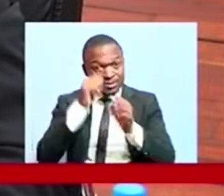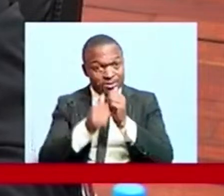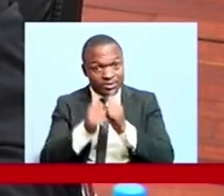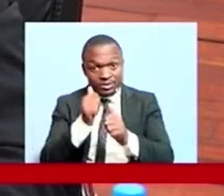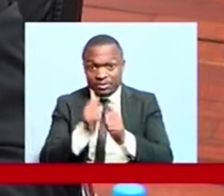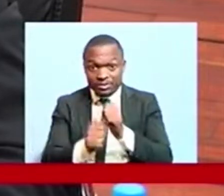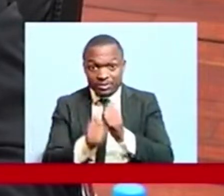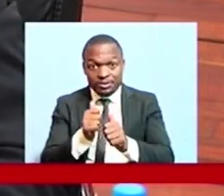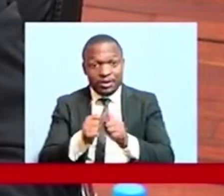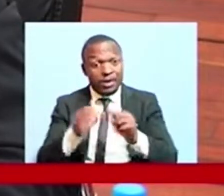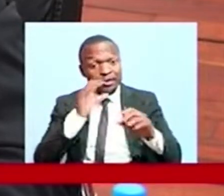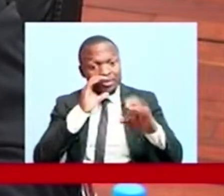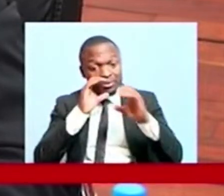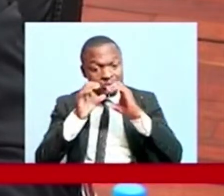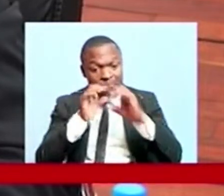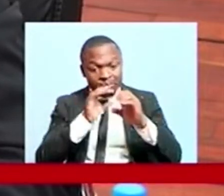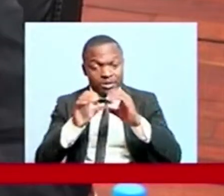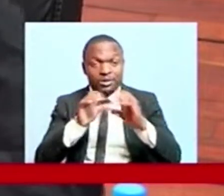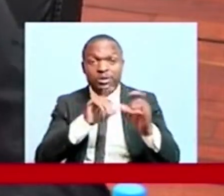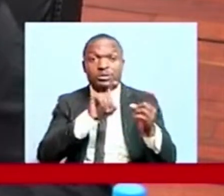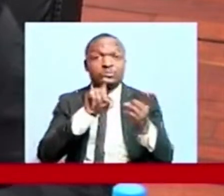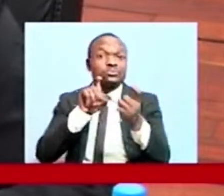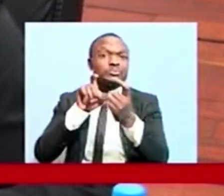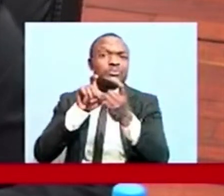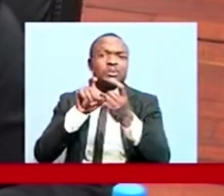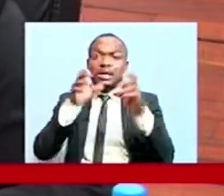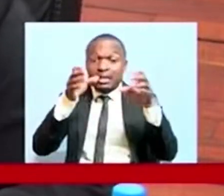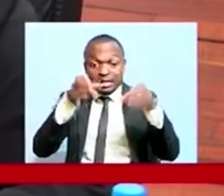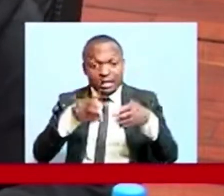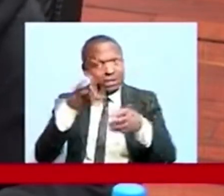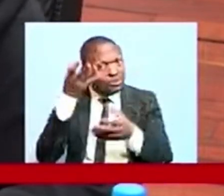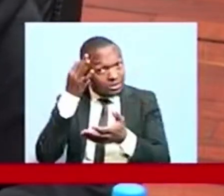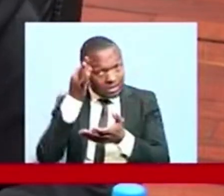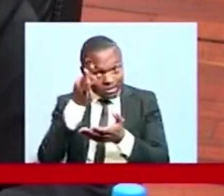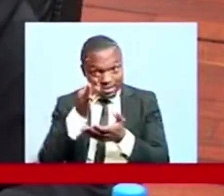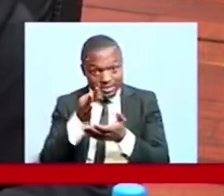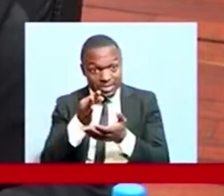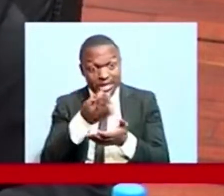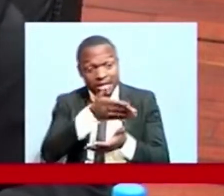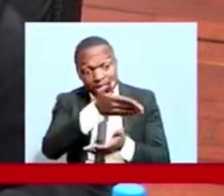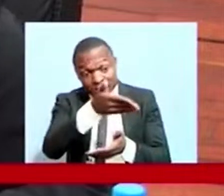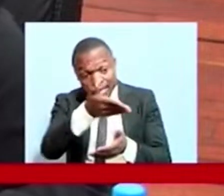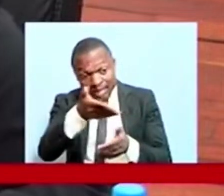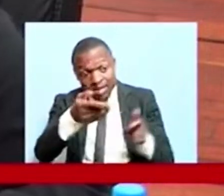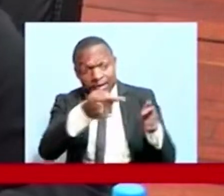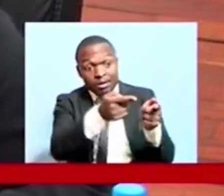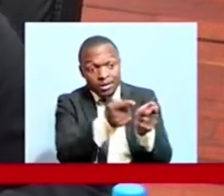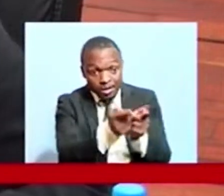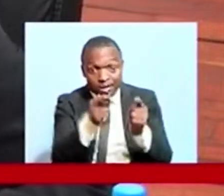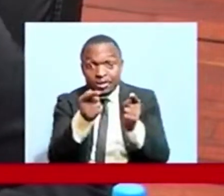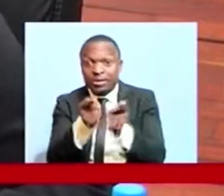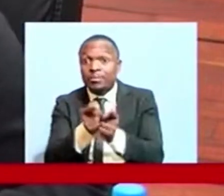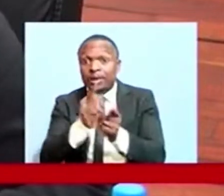of communication challenges. Council Secretary, these groups are in your